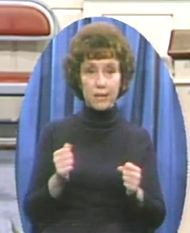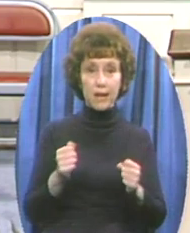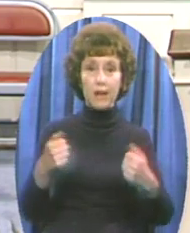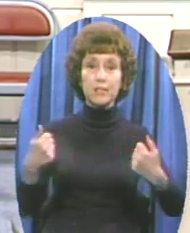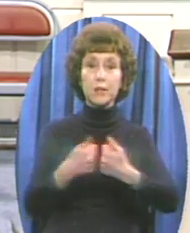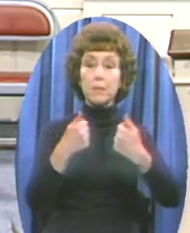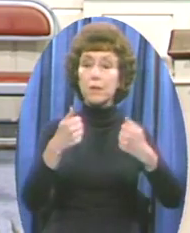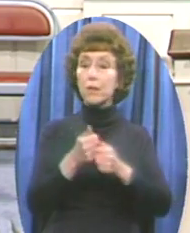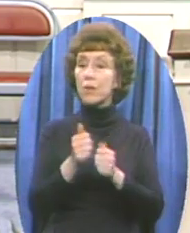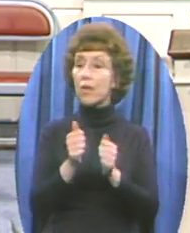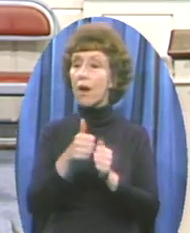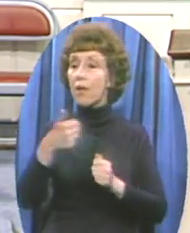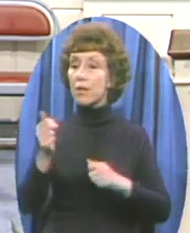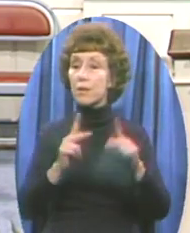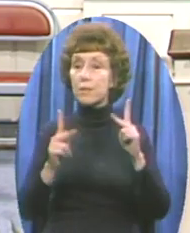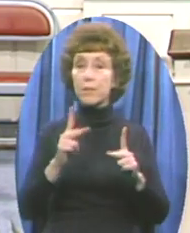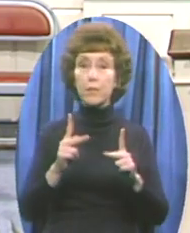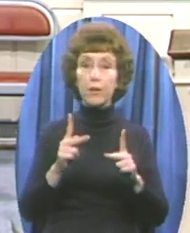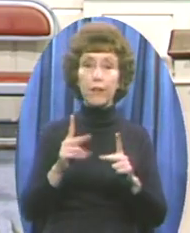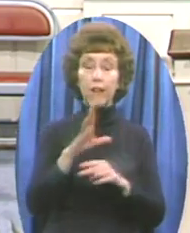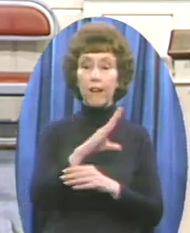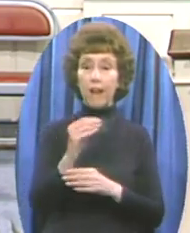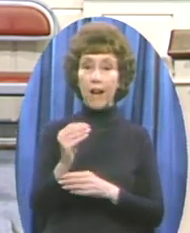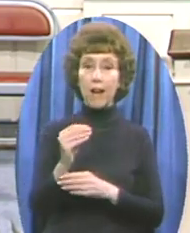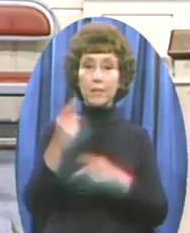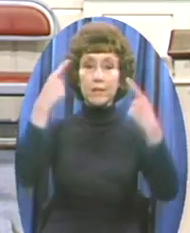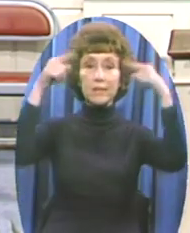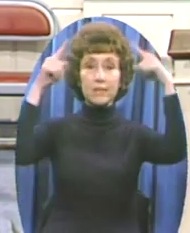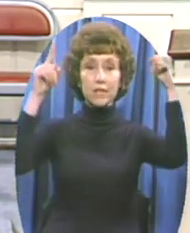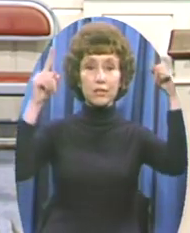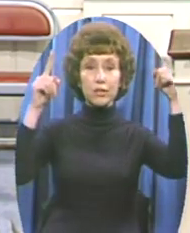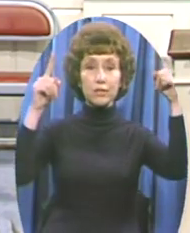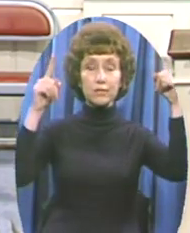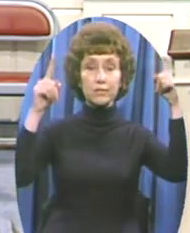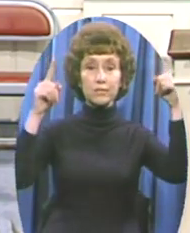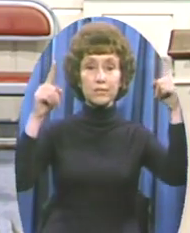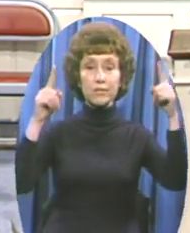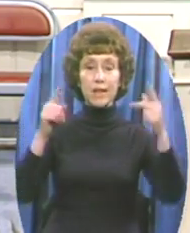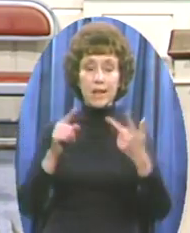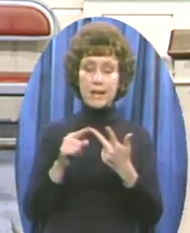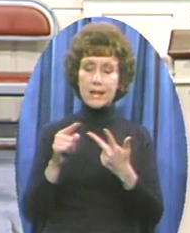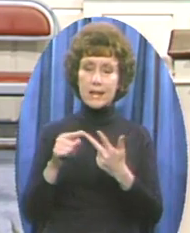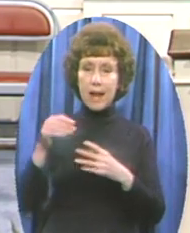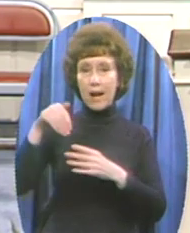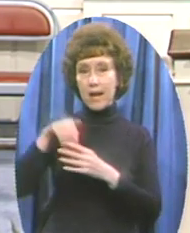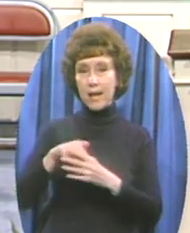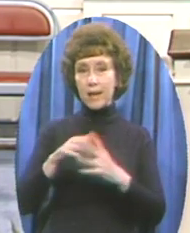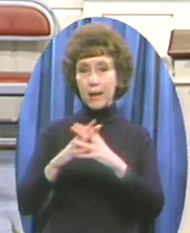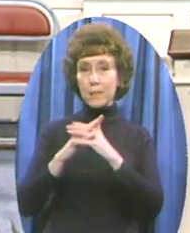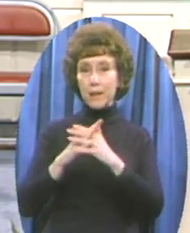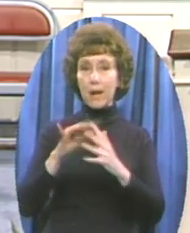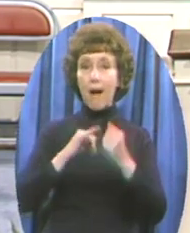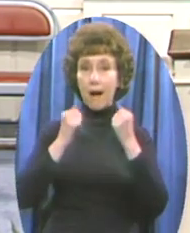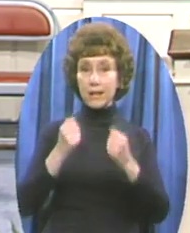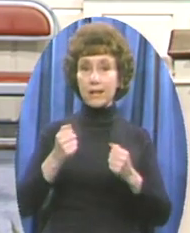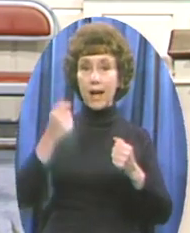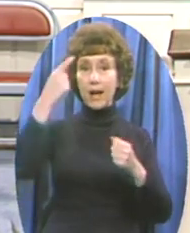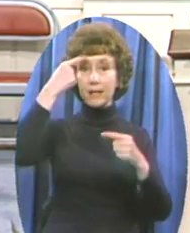this wonderful system of ours as compared to the Soviet Union. I can disagree with the